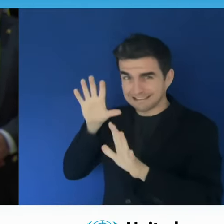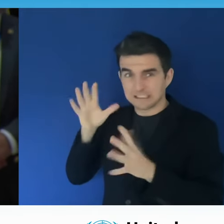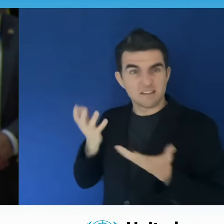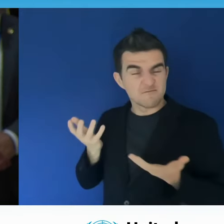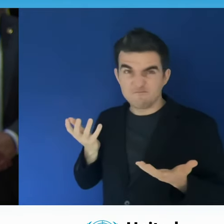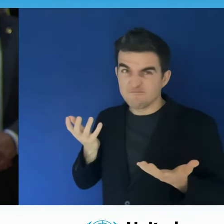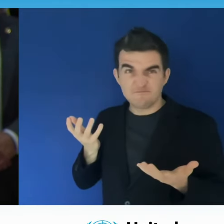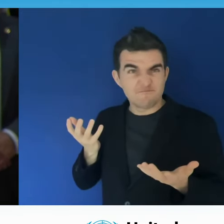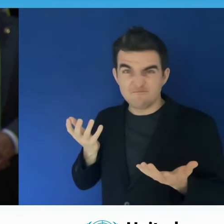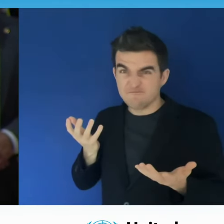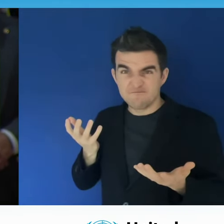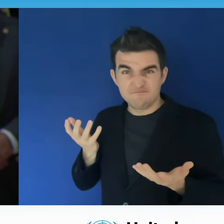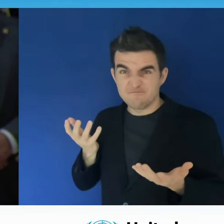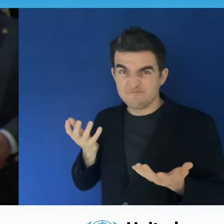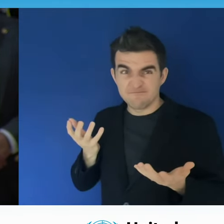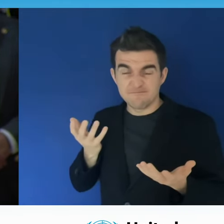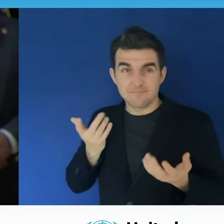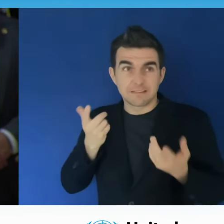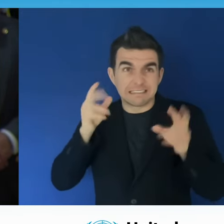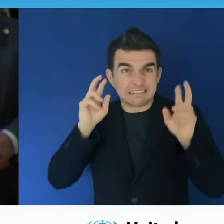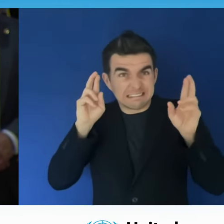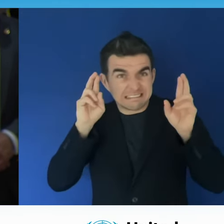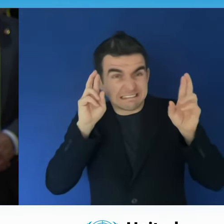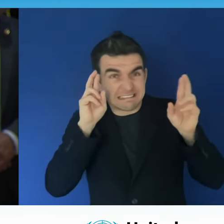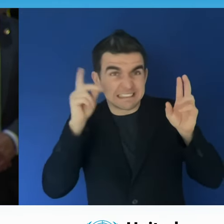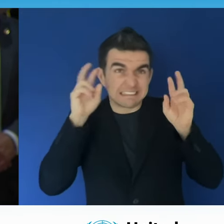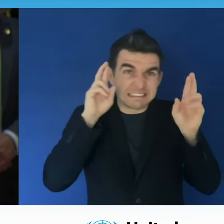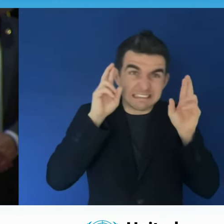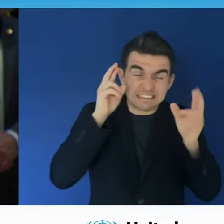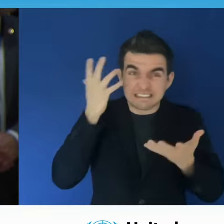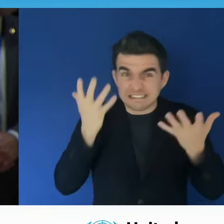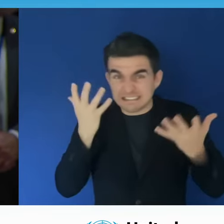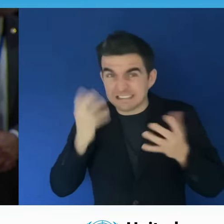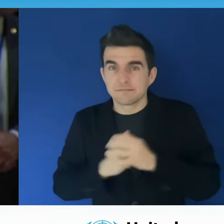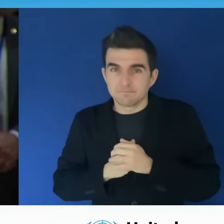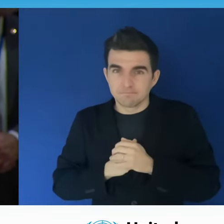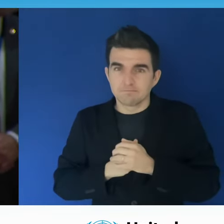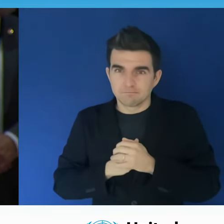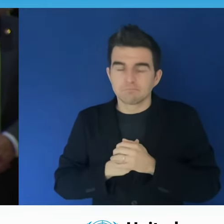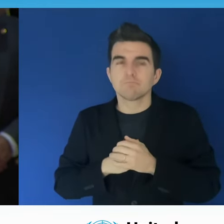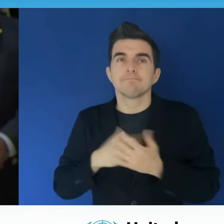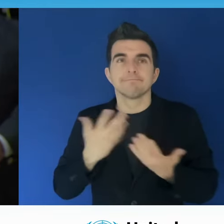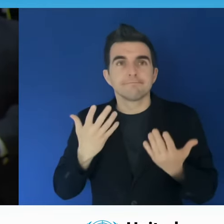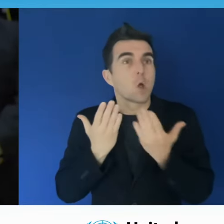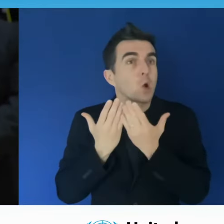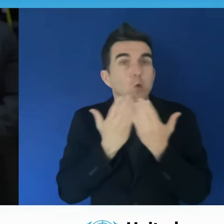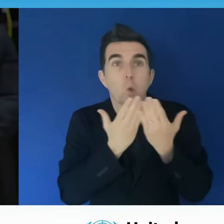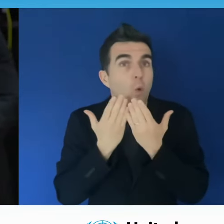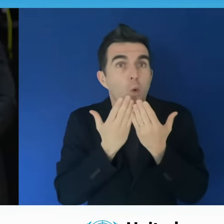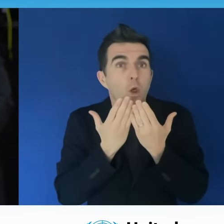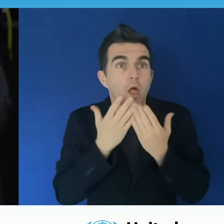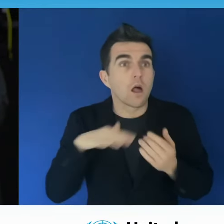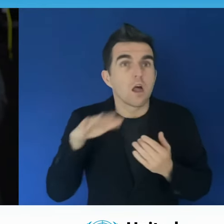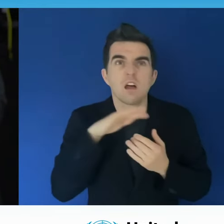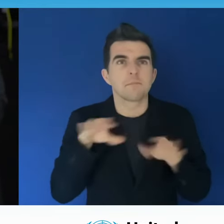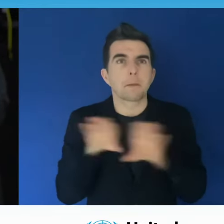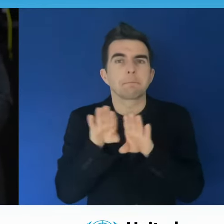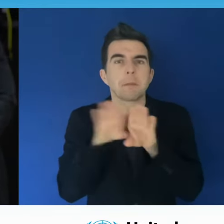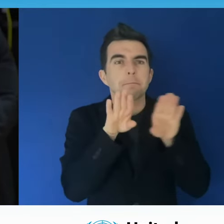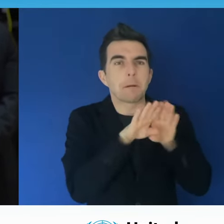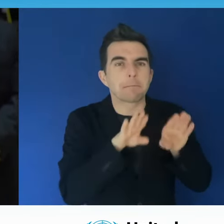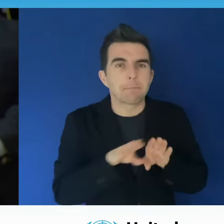One of thousands was Arya's daughter, and banned women from working, where Arya herself fell the victim.